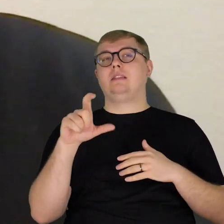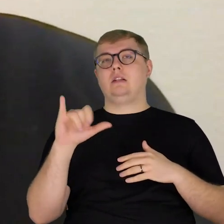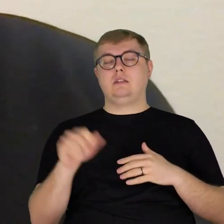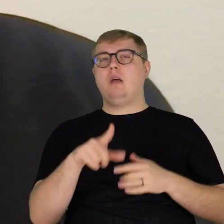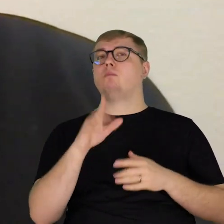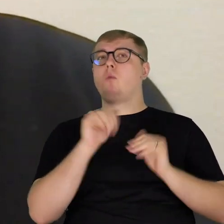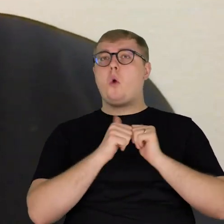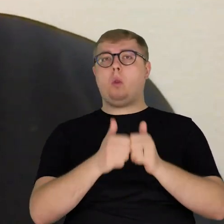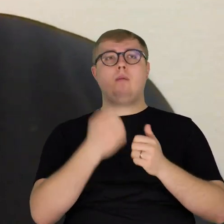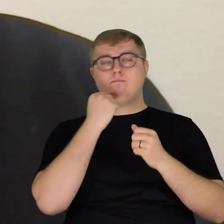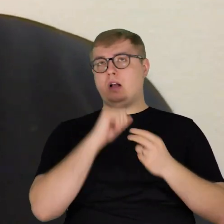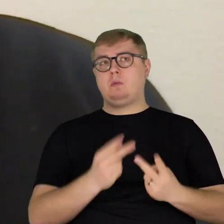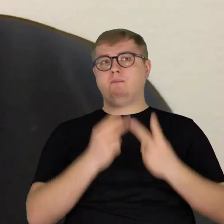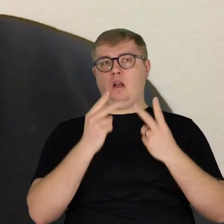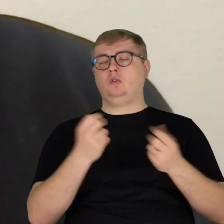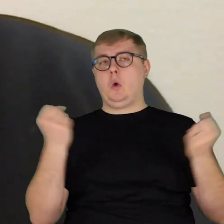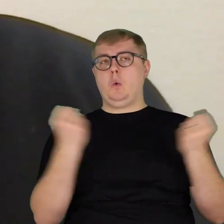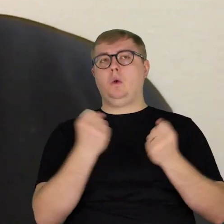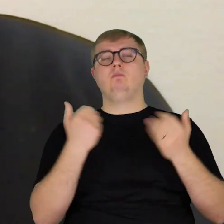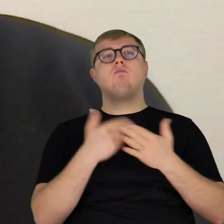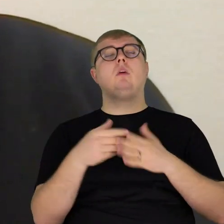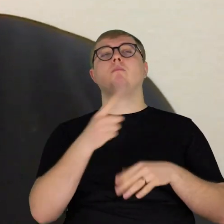being able to